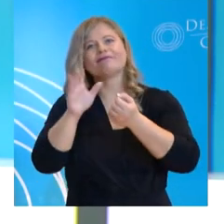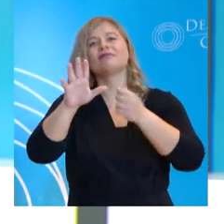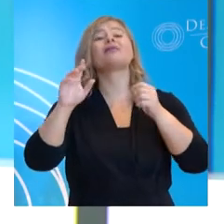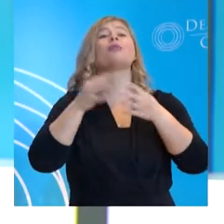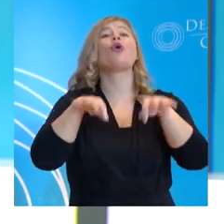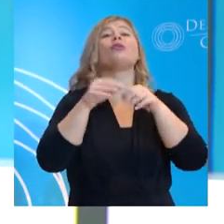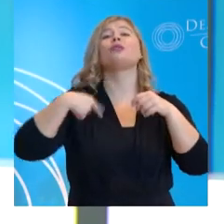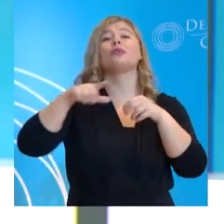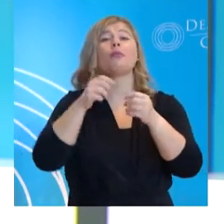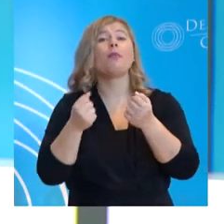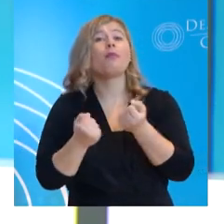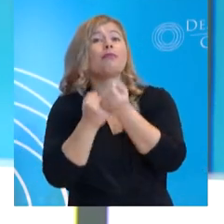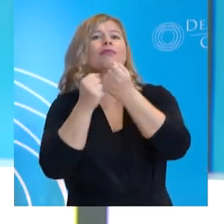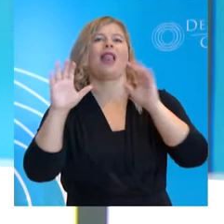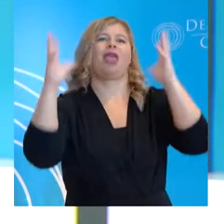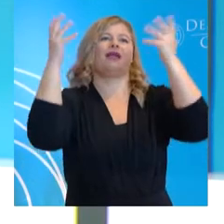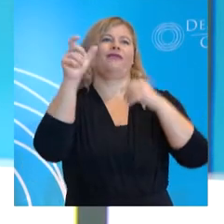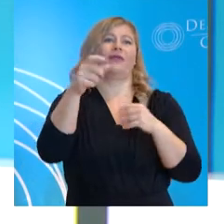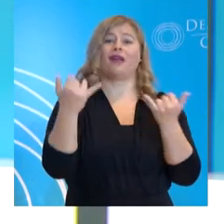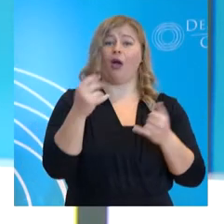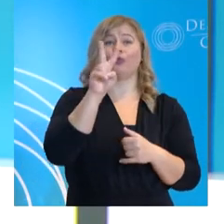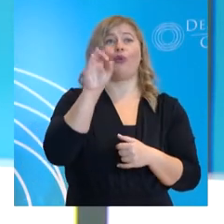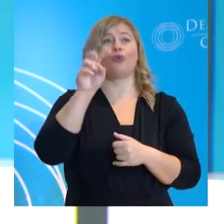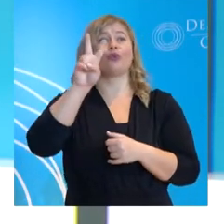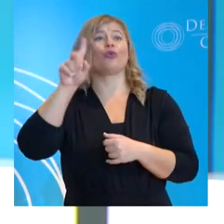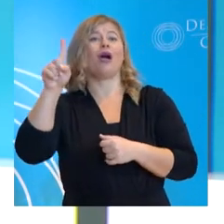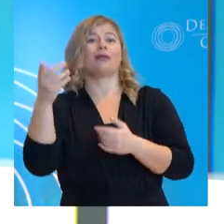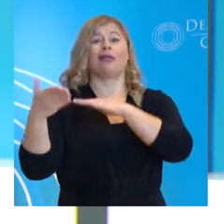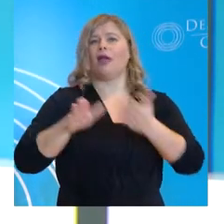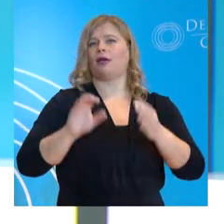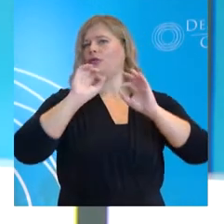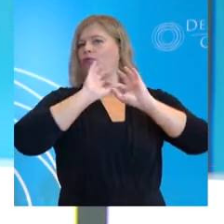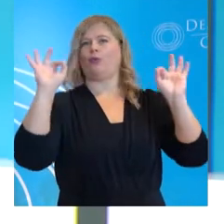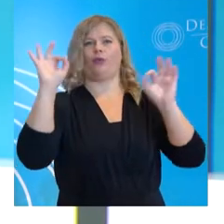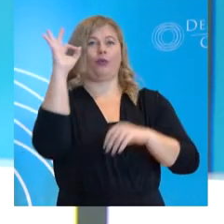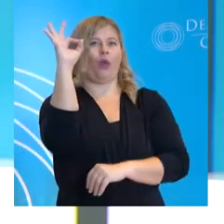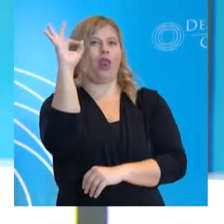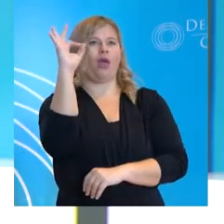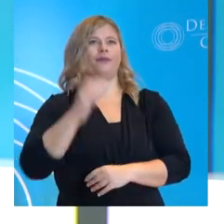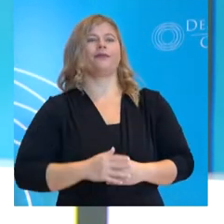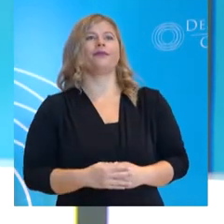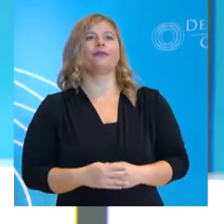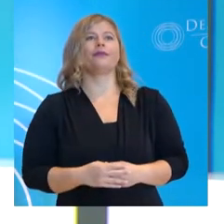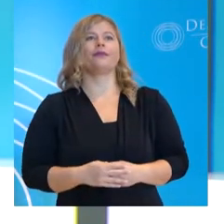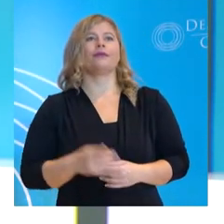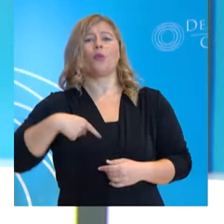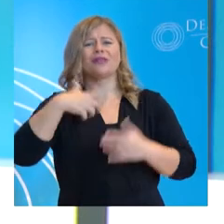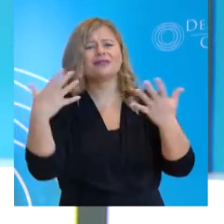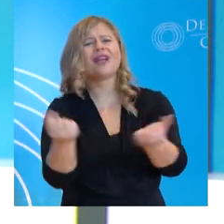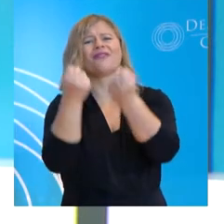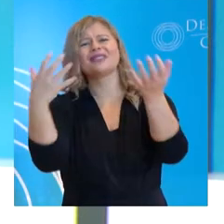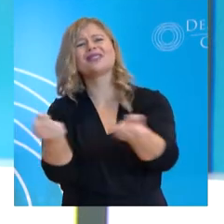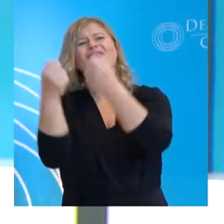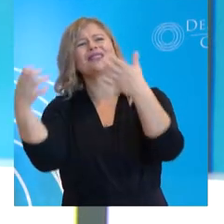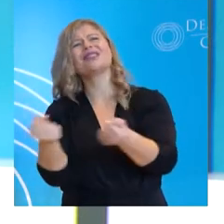this year, and I'm particularly proud of the work that my Coast Guard is doing in saving people at risk. At the same